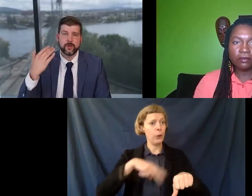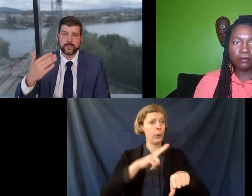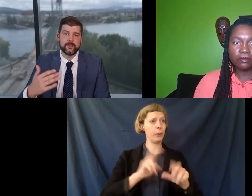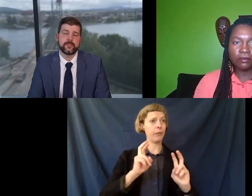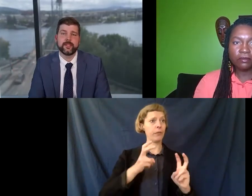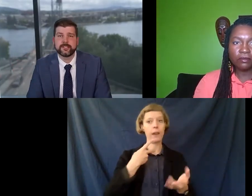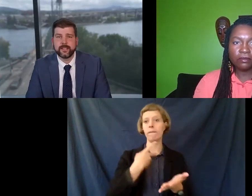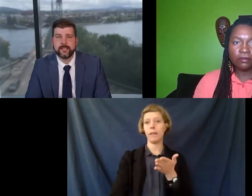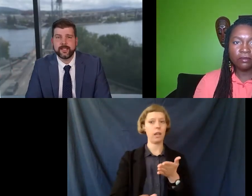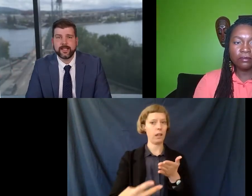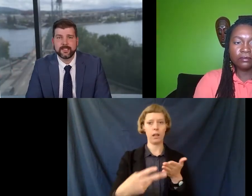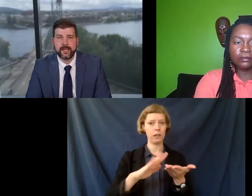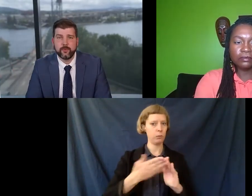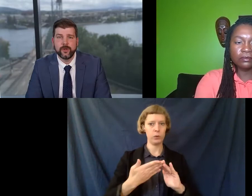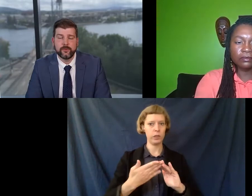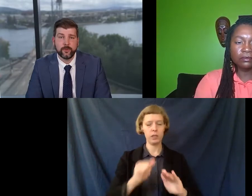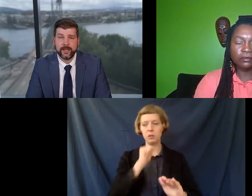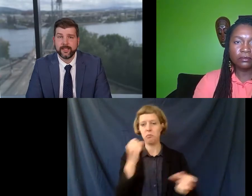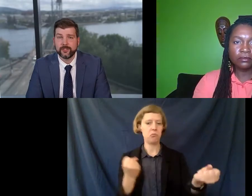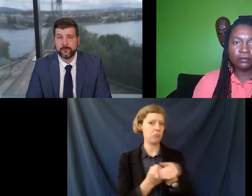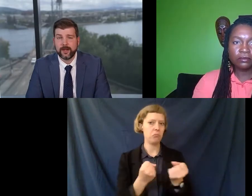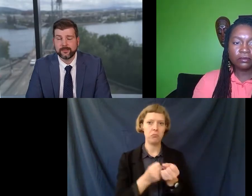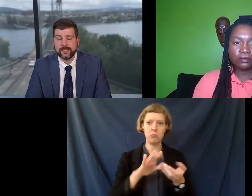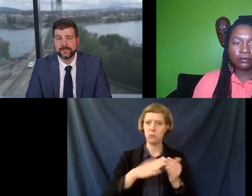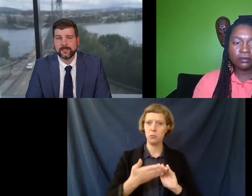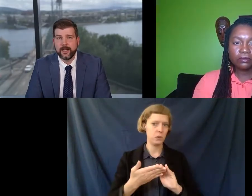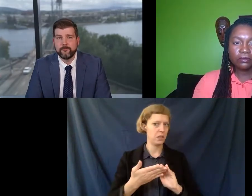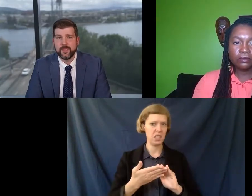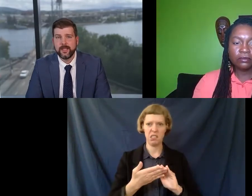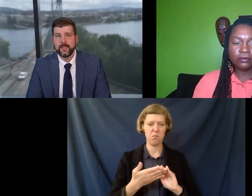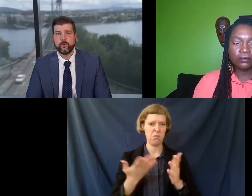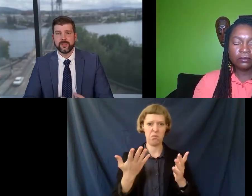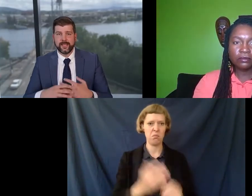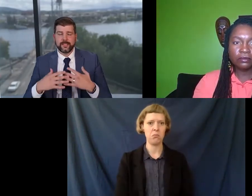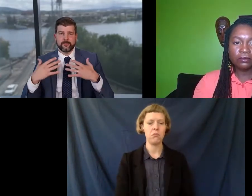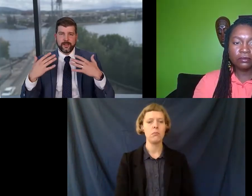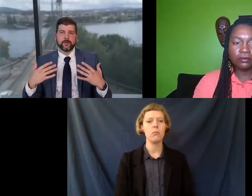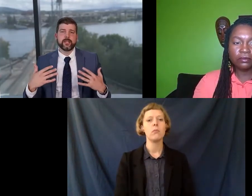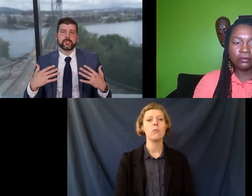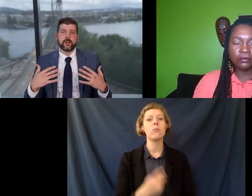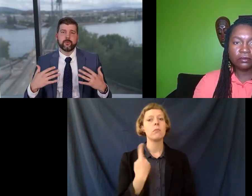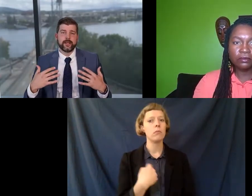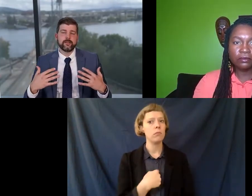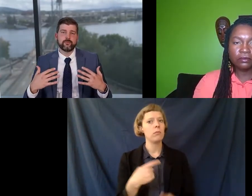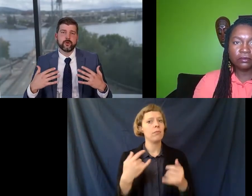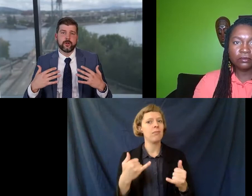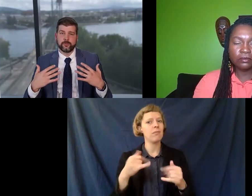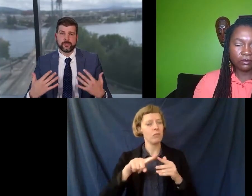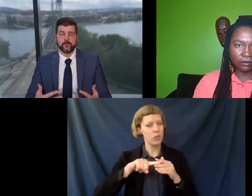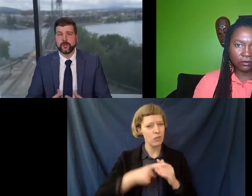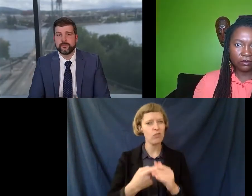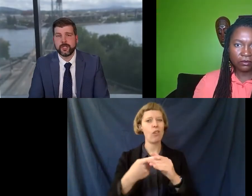to work on the things that I said I would, and we're making good progress. We're laying the foundation already for